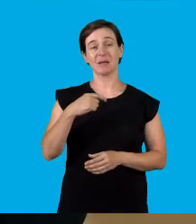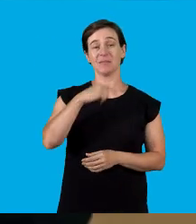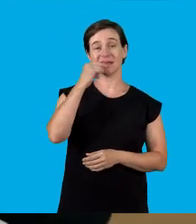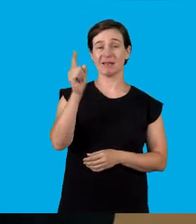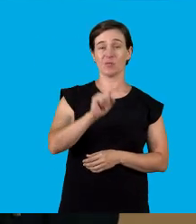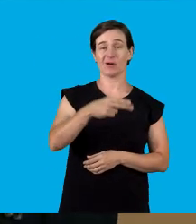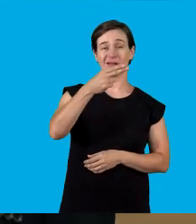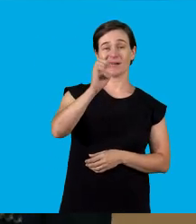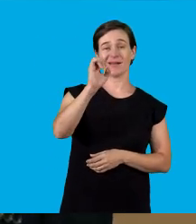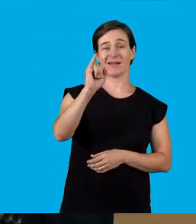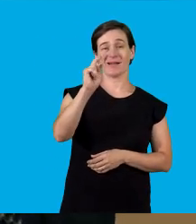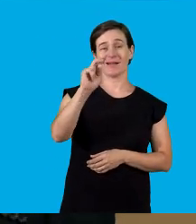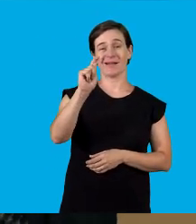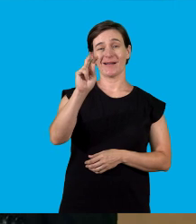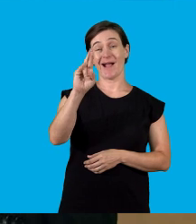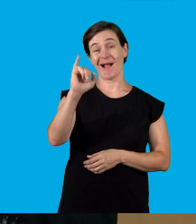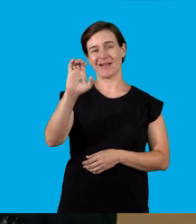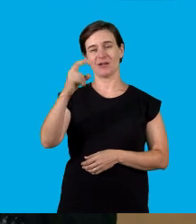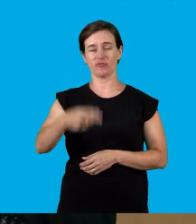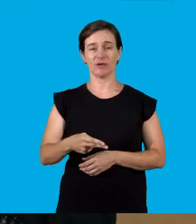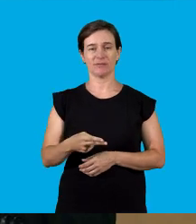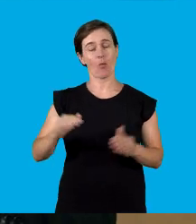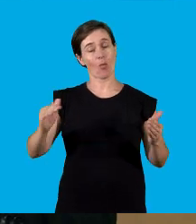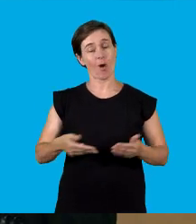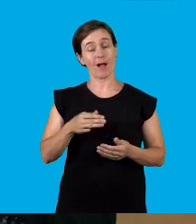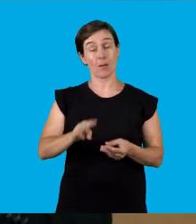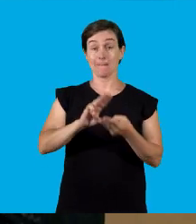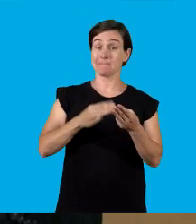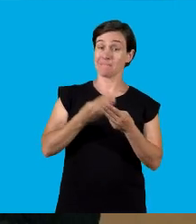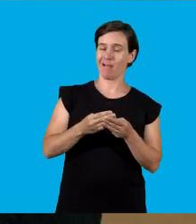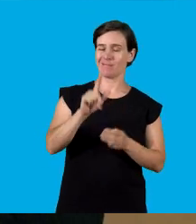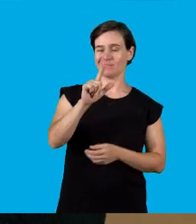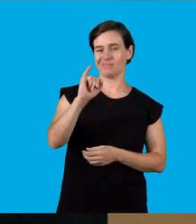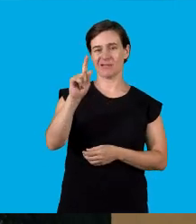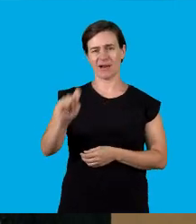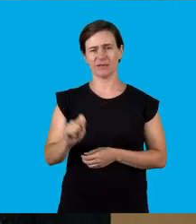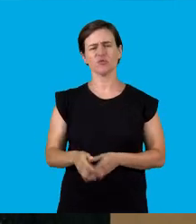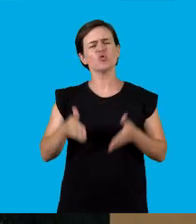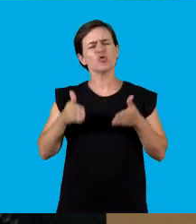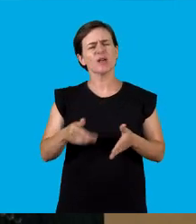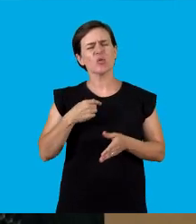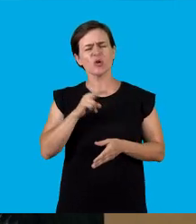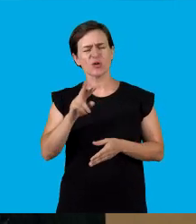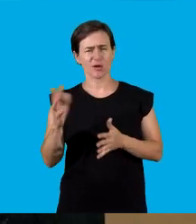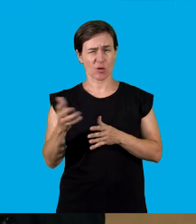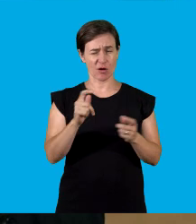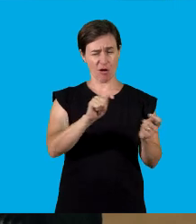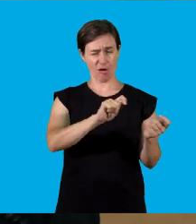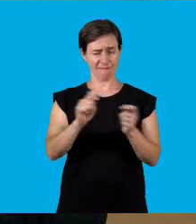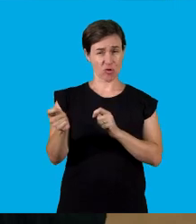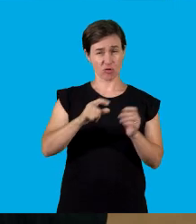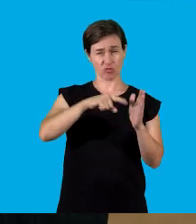out there. My name is Heinrich Neetling and welcome to Mathematical Literacy. In today's lesson, we'll focus on conversion